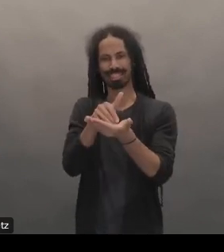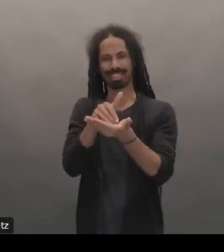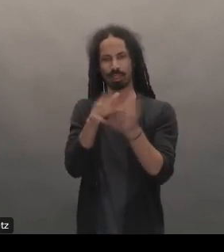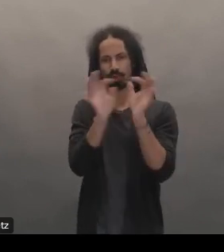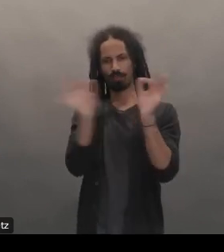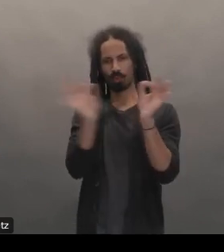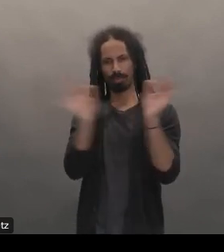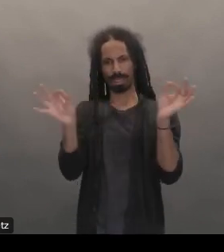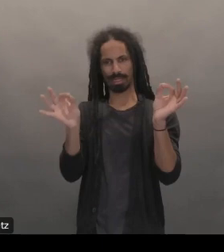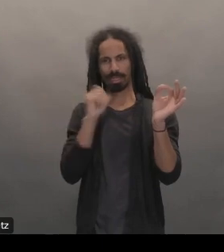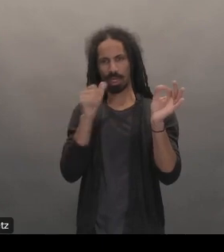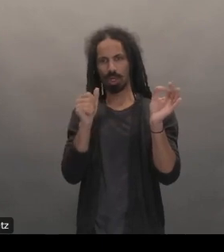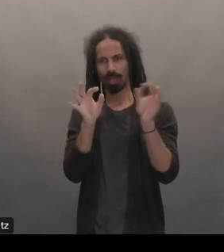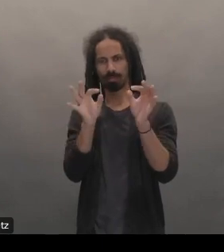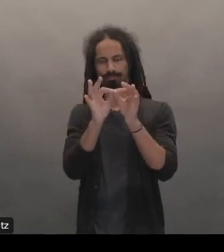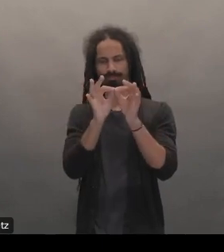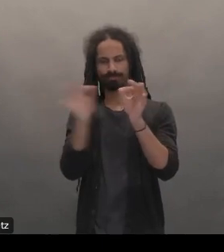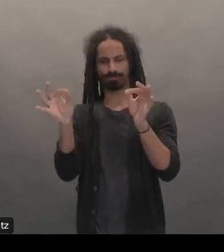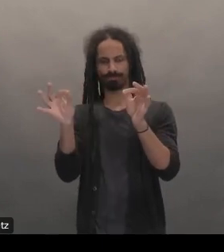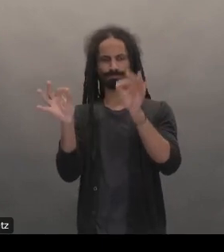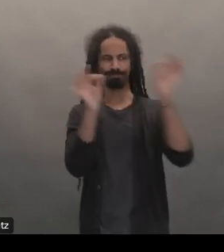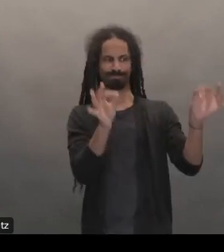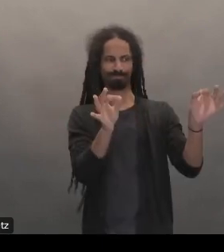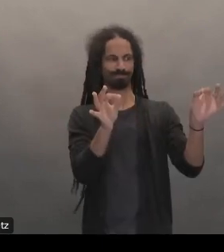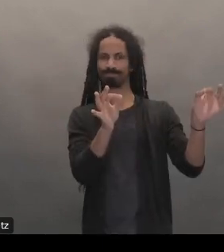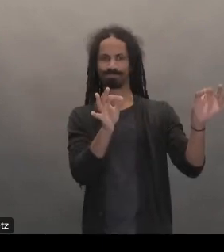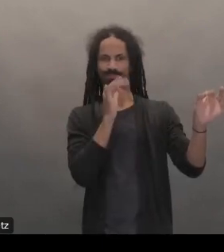to on your next title page.